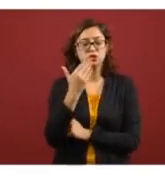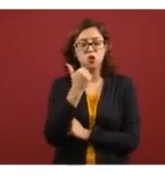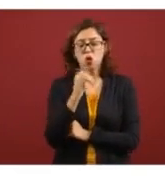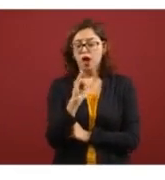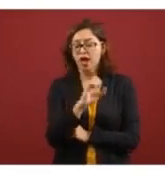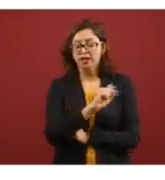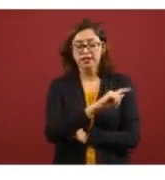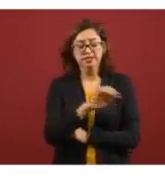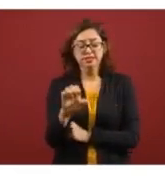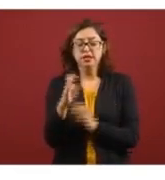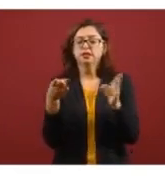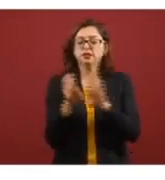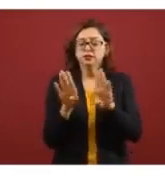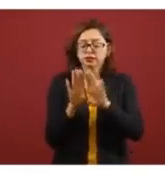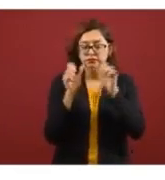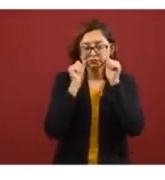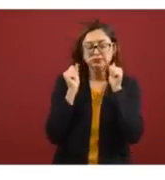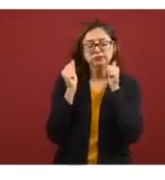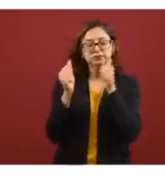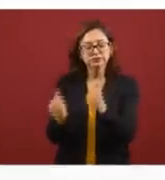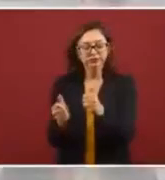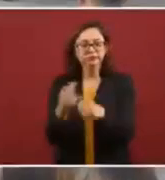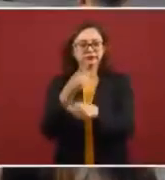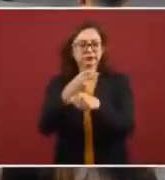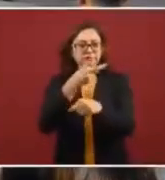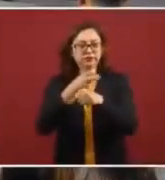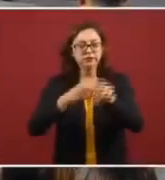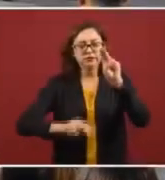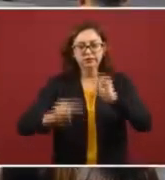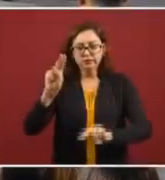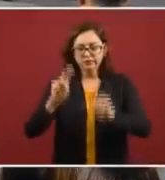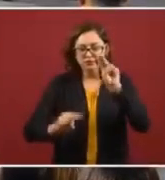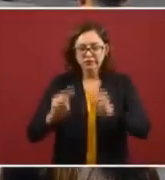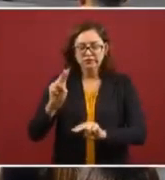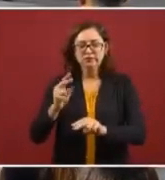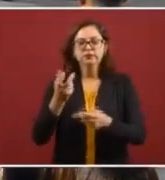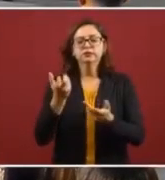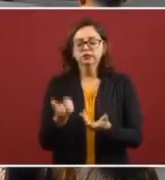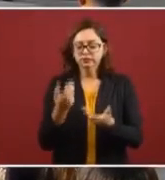not have health care now, they will be first.